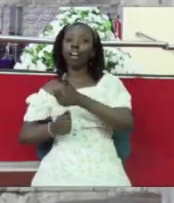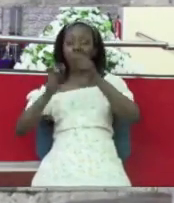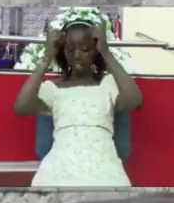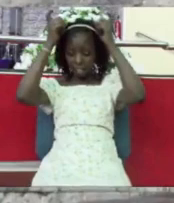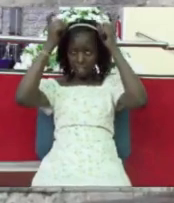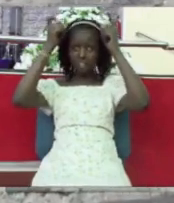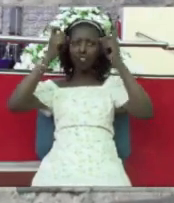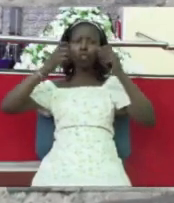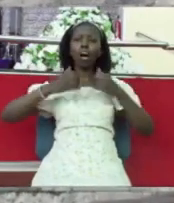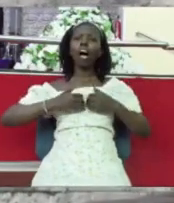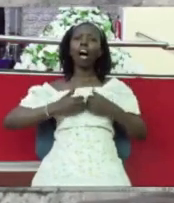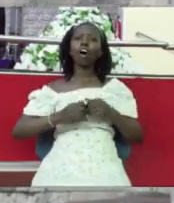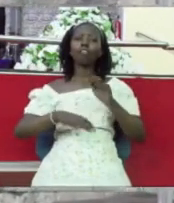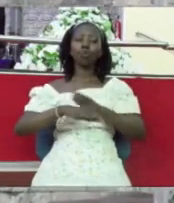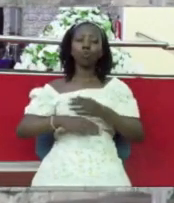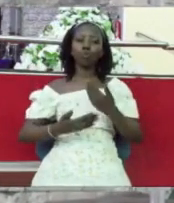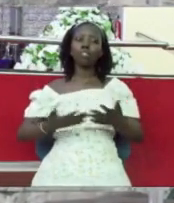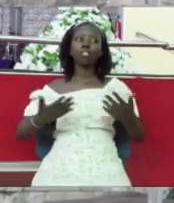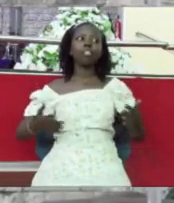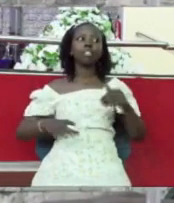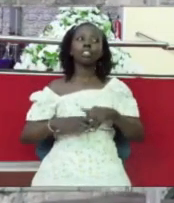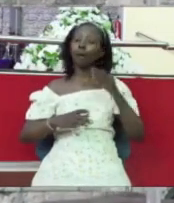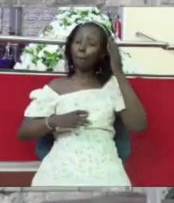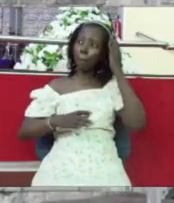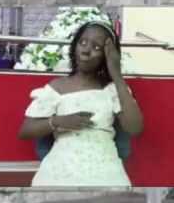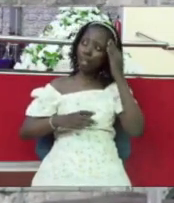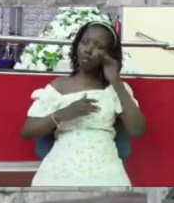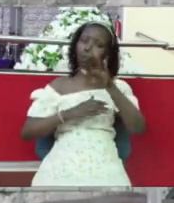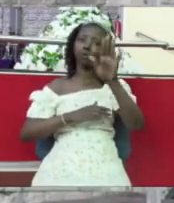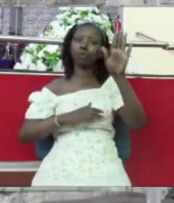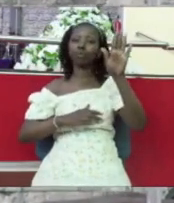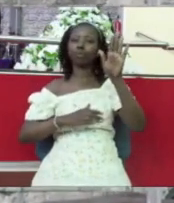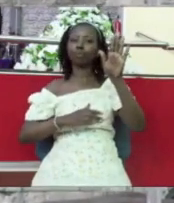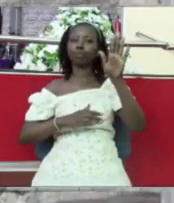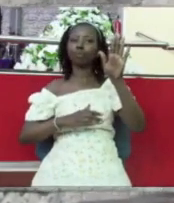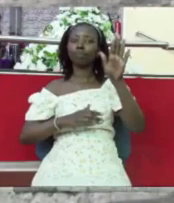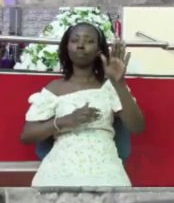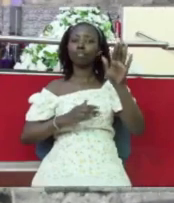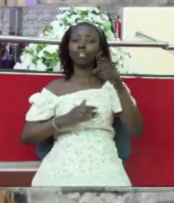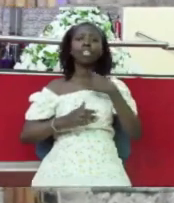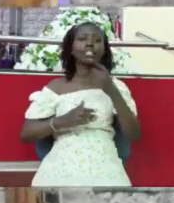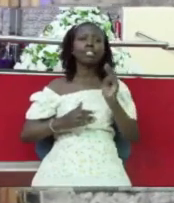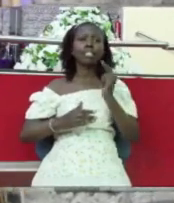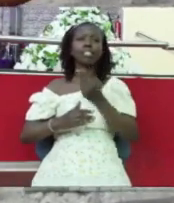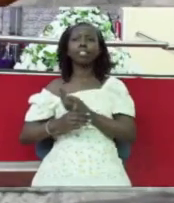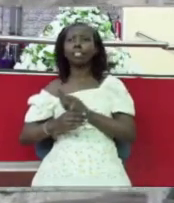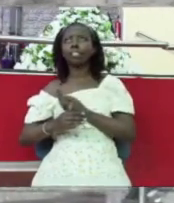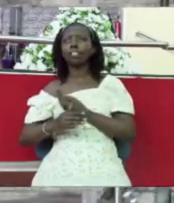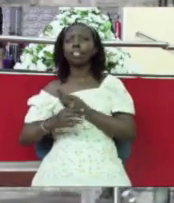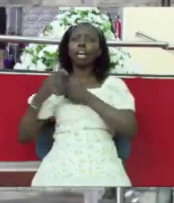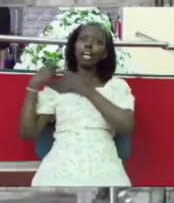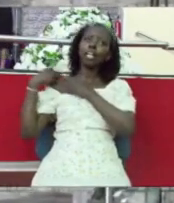for good things in the sight of all men. Ukaweza kufikiria juu ya mambo mazuri. It actually tells us that as much as it depends on you and